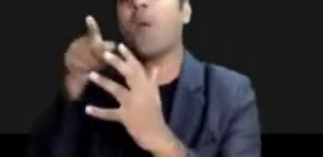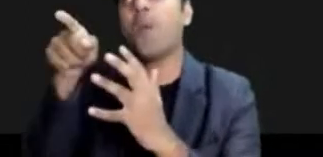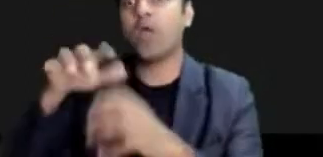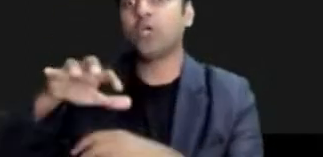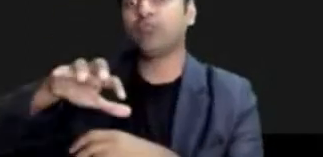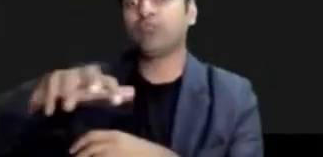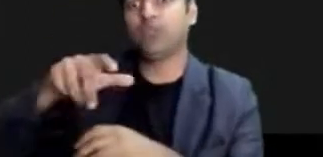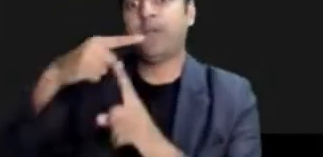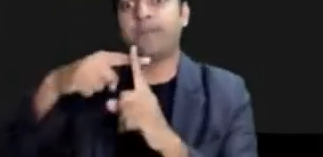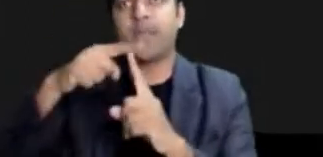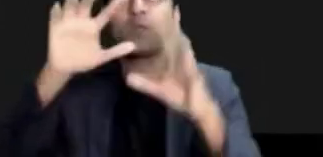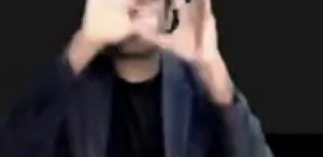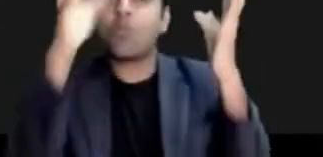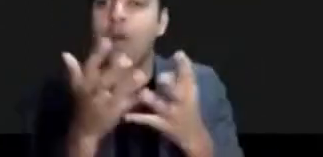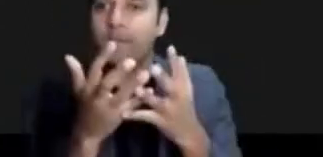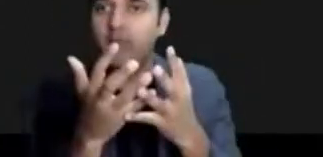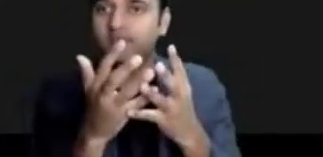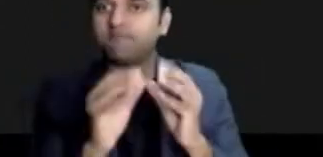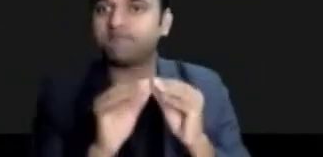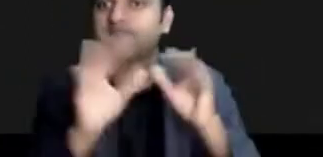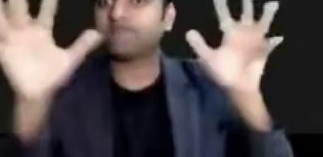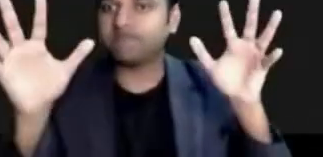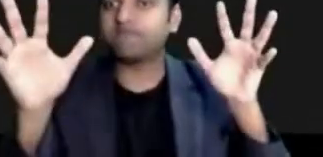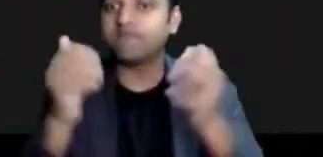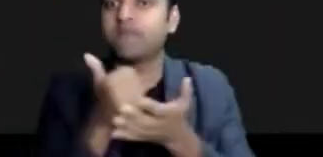especially in the implementation of the Sendai framework.